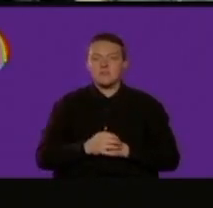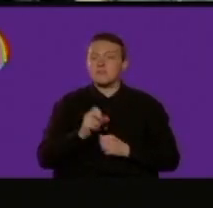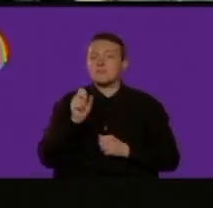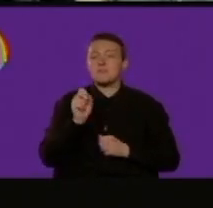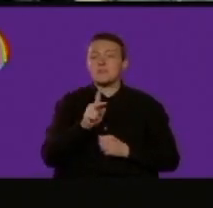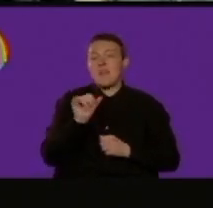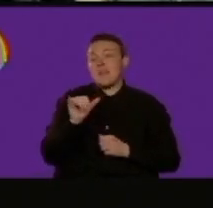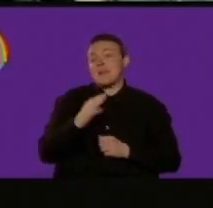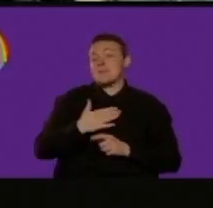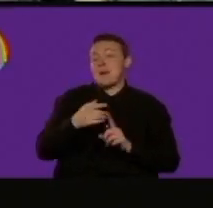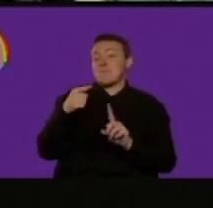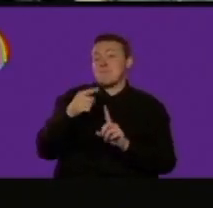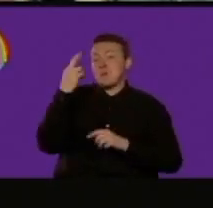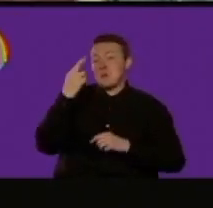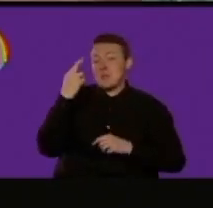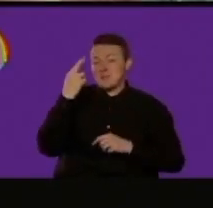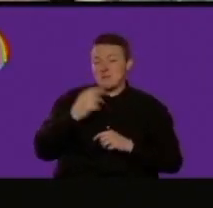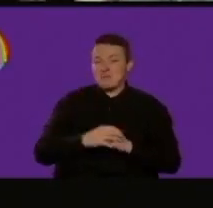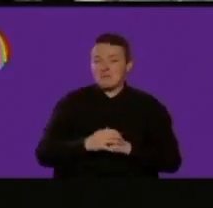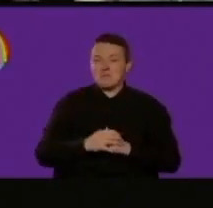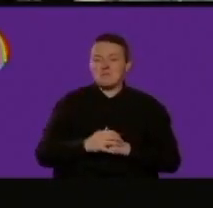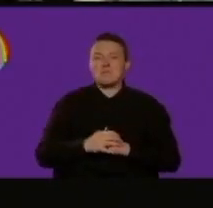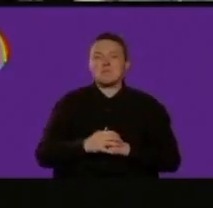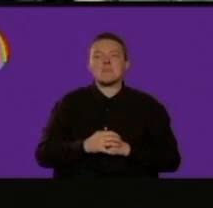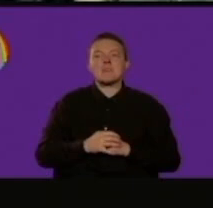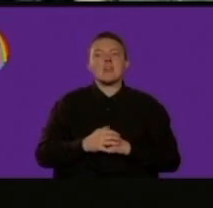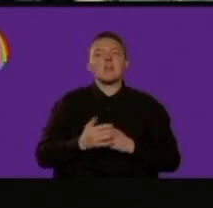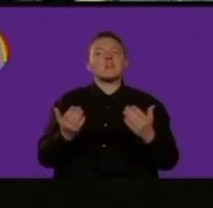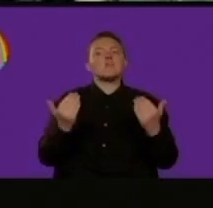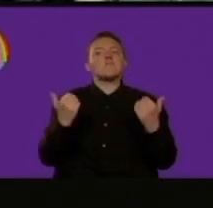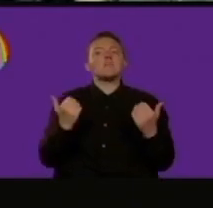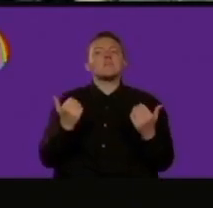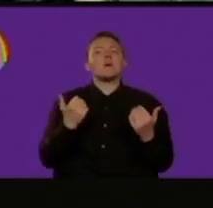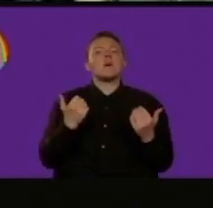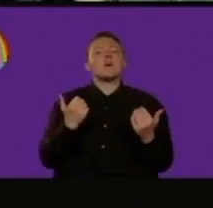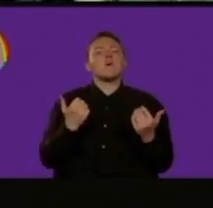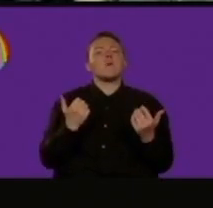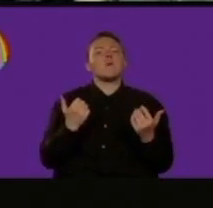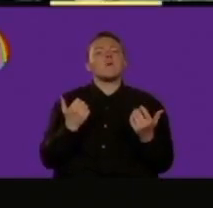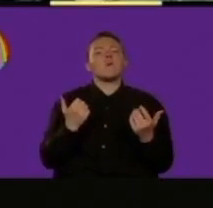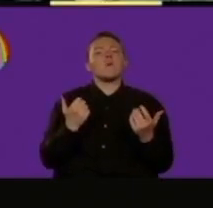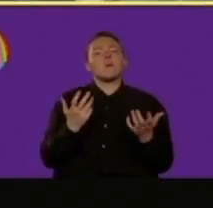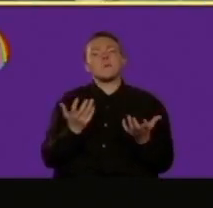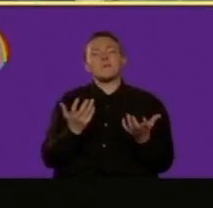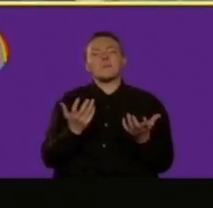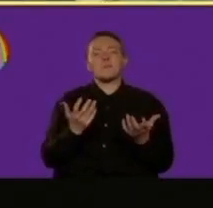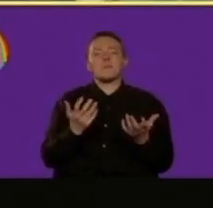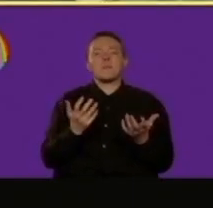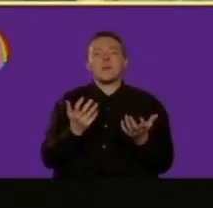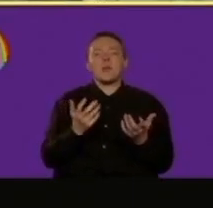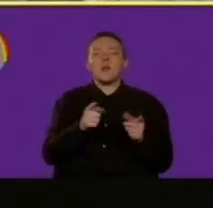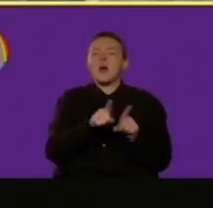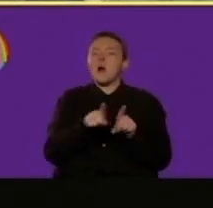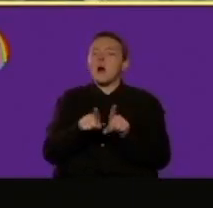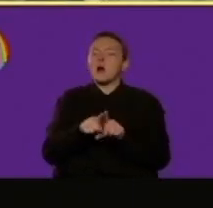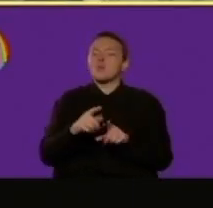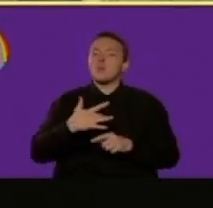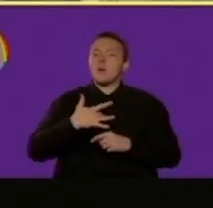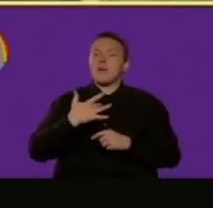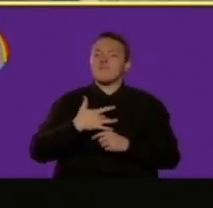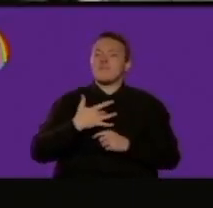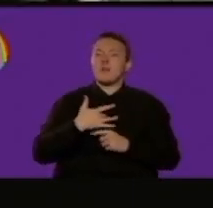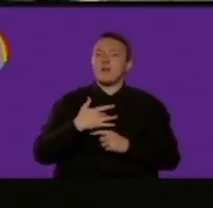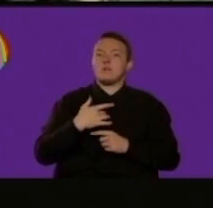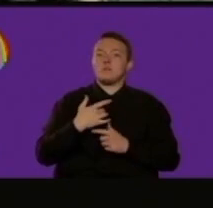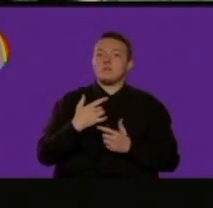Domici, who states, Eduardo, ¿Cuáles edades pueden